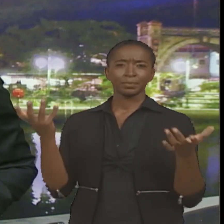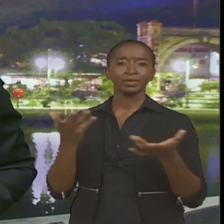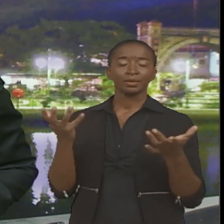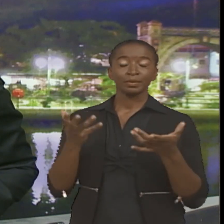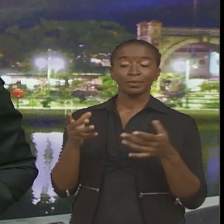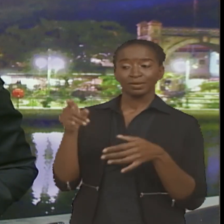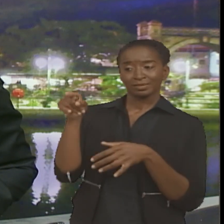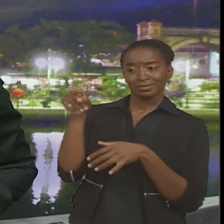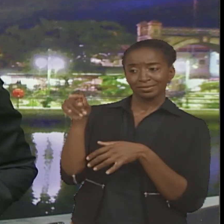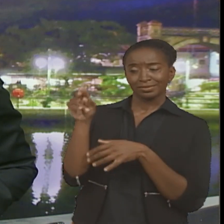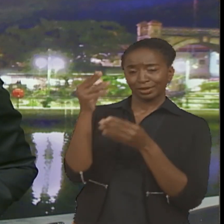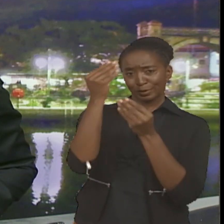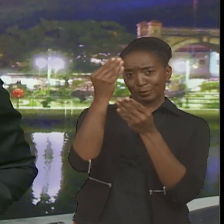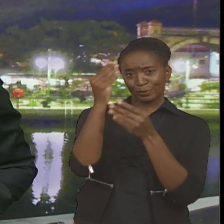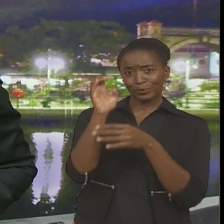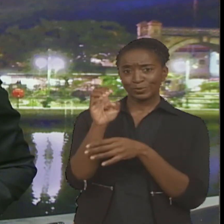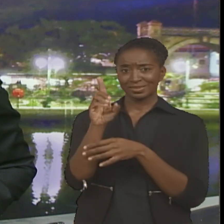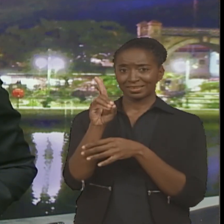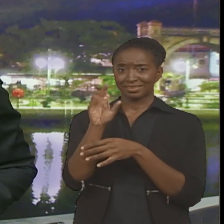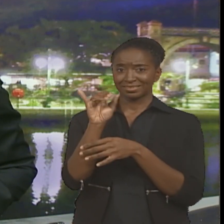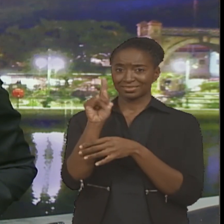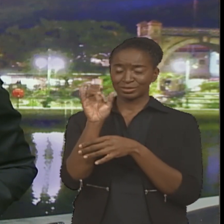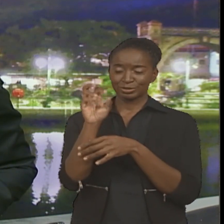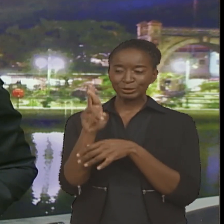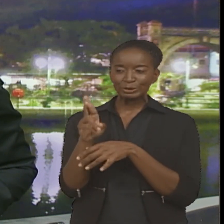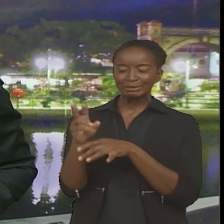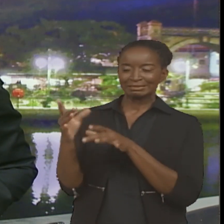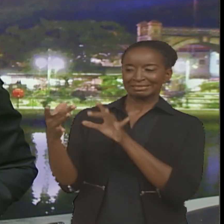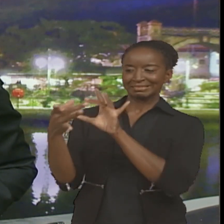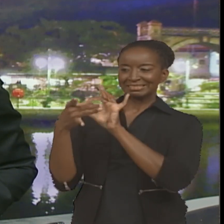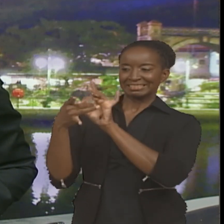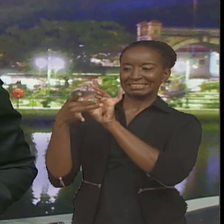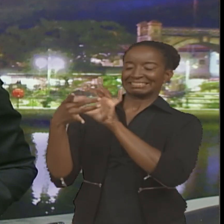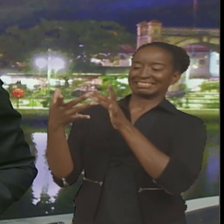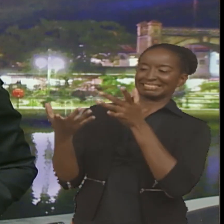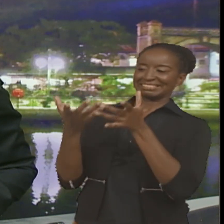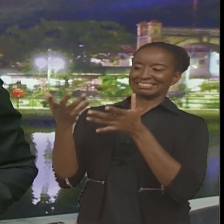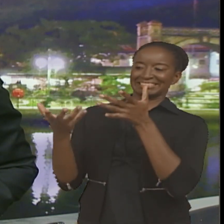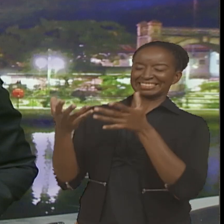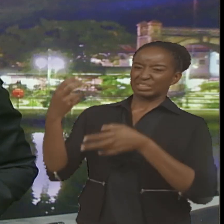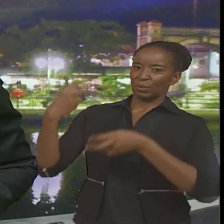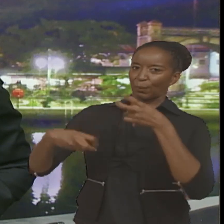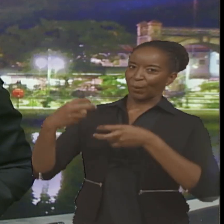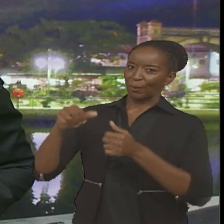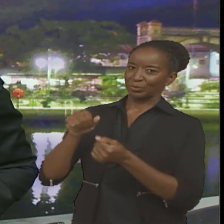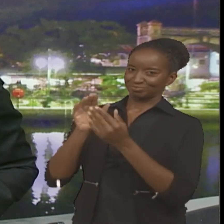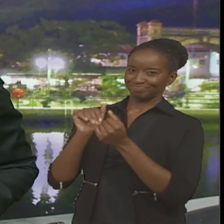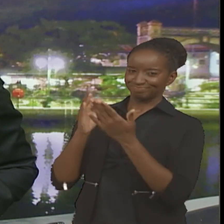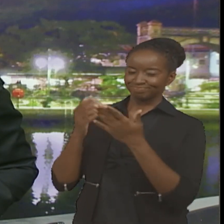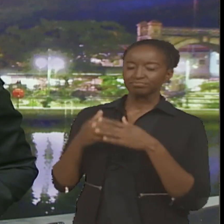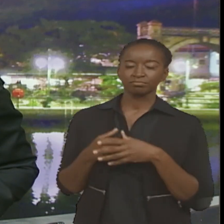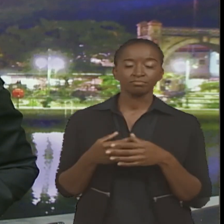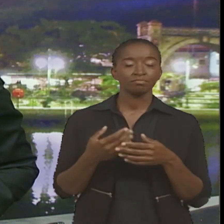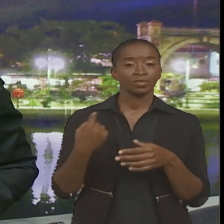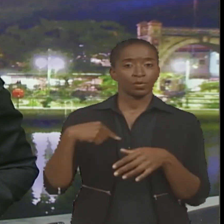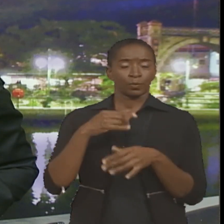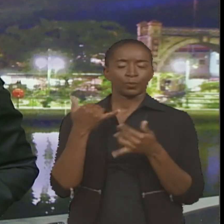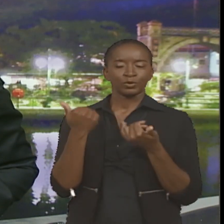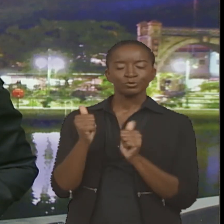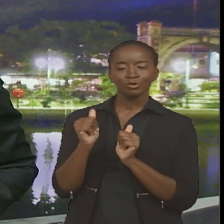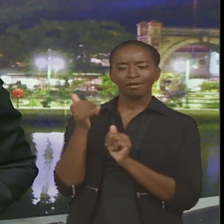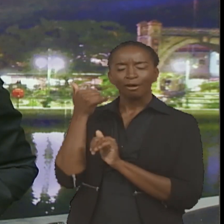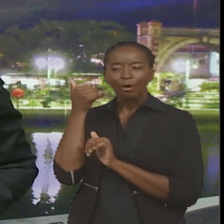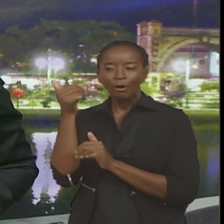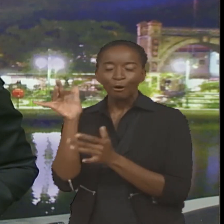editor. When CBC News contacted CEO of the Nation Publishing Company, Anthony Shaw, we were told he was out of office. And efforts to